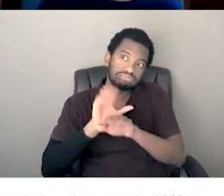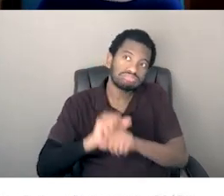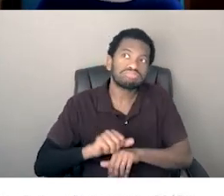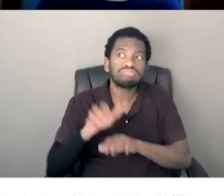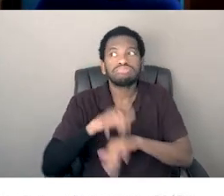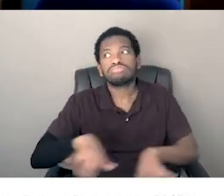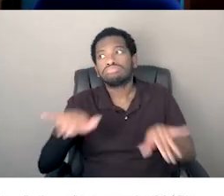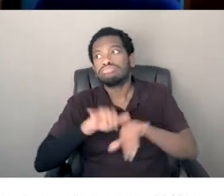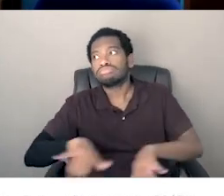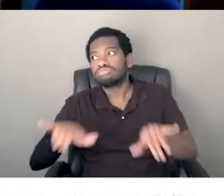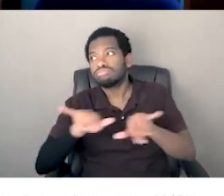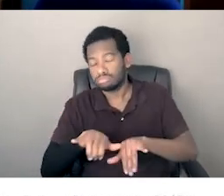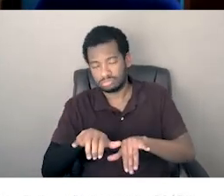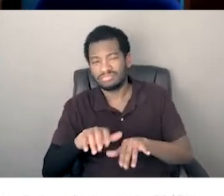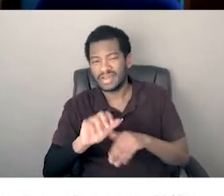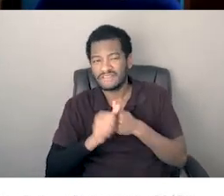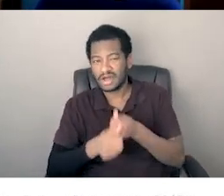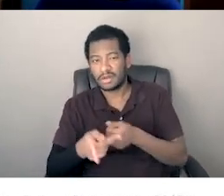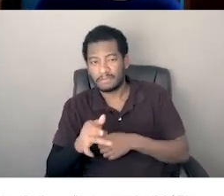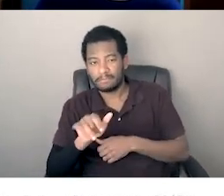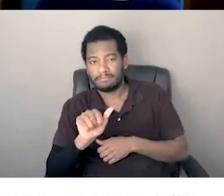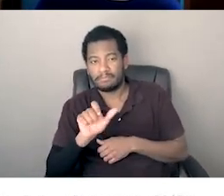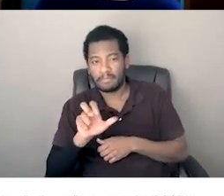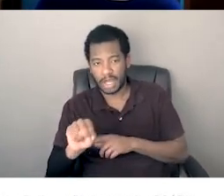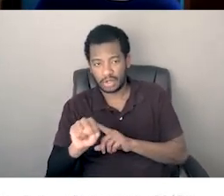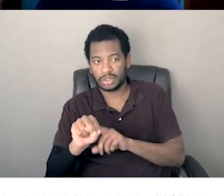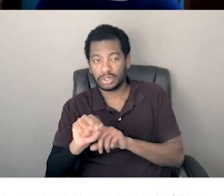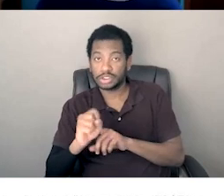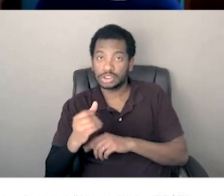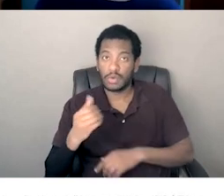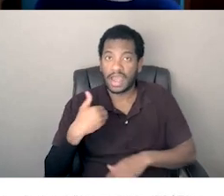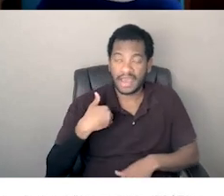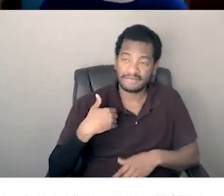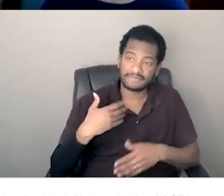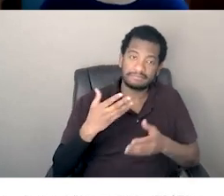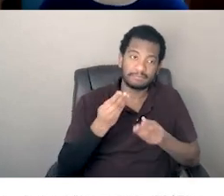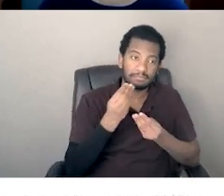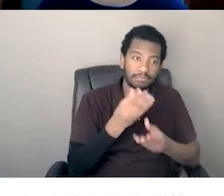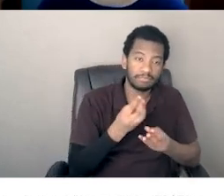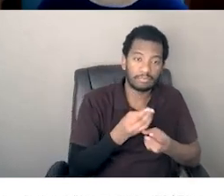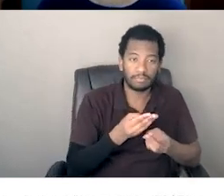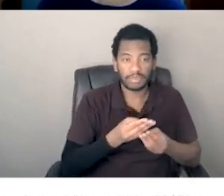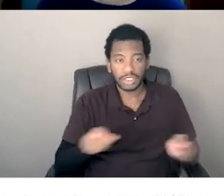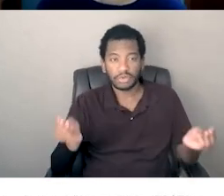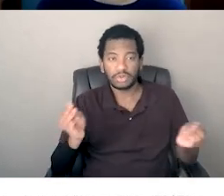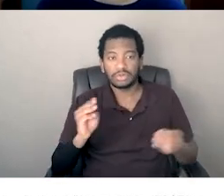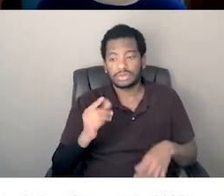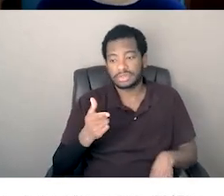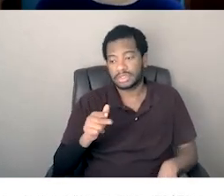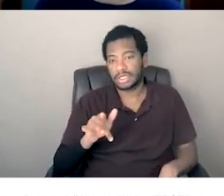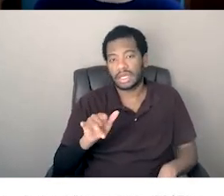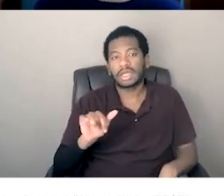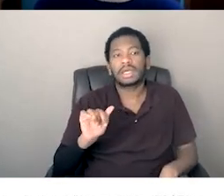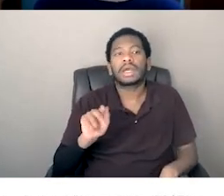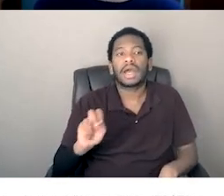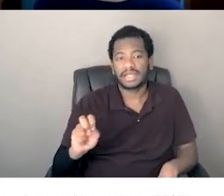some example materials. There is some guidance in here around a review process to work against bias that